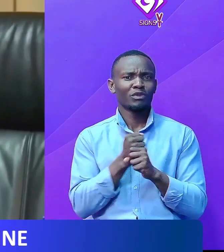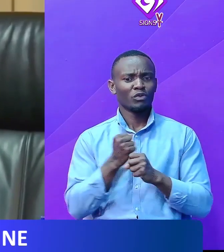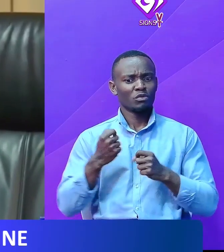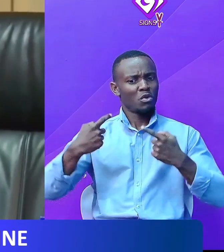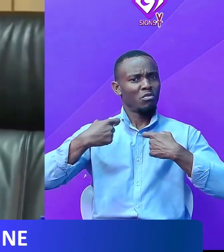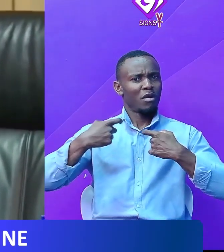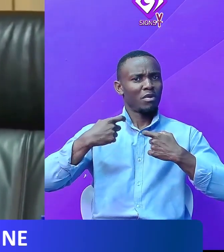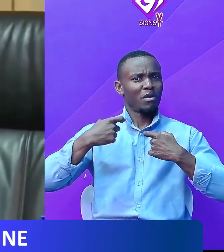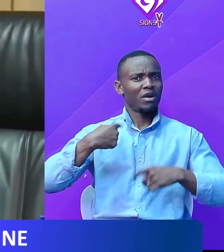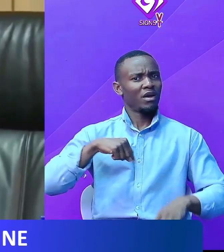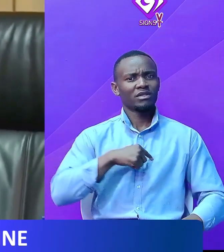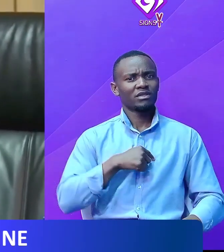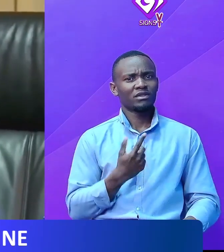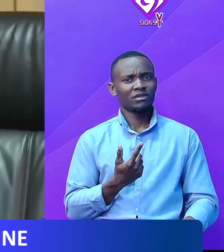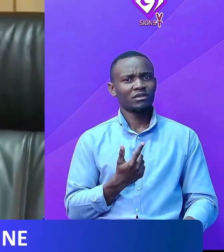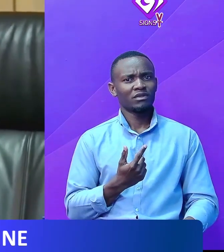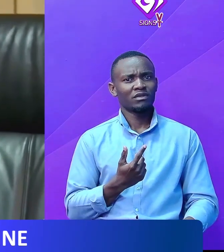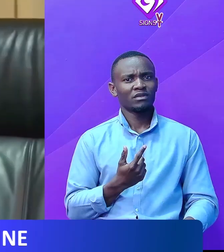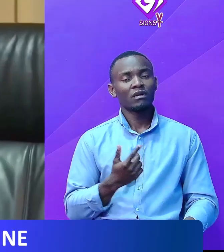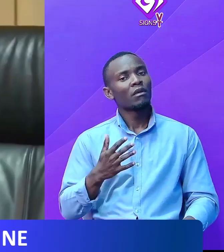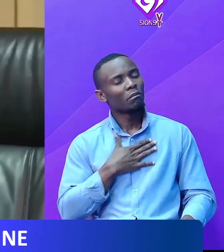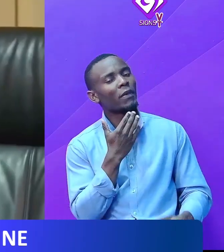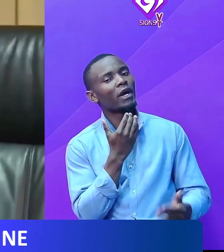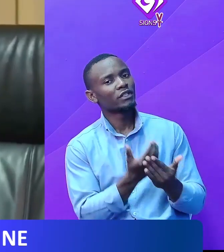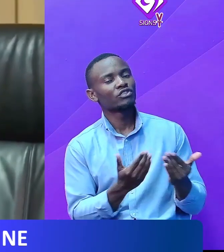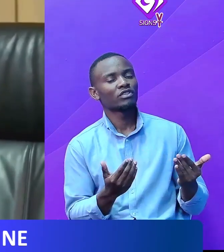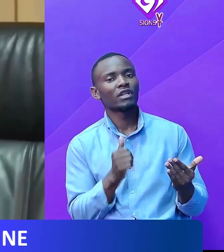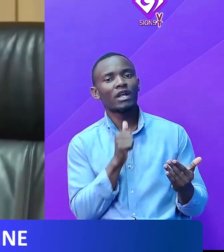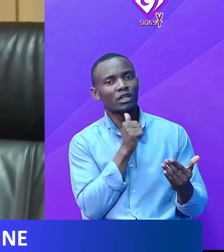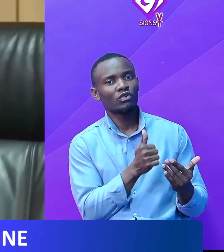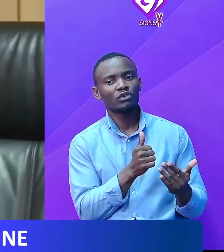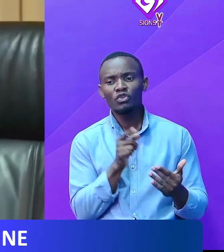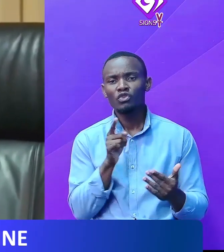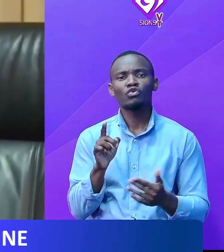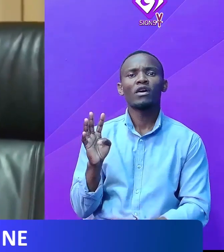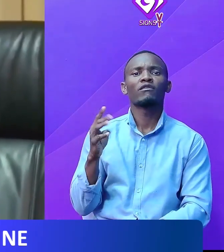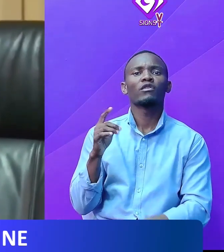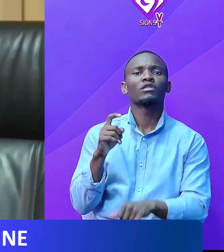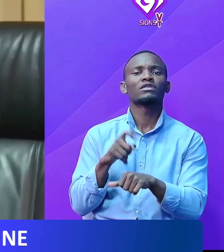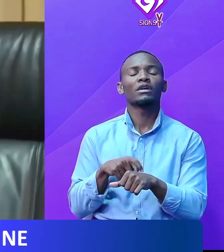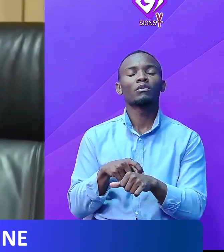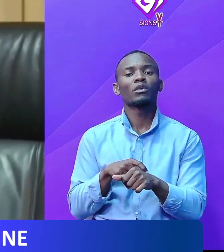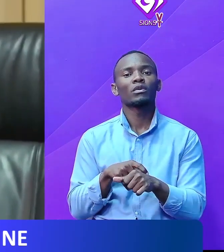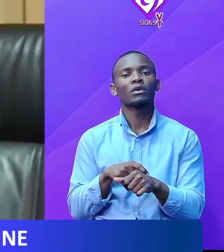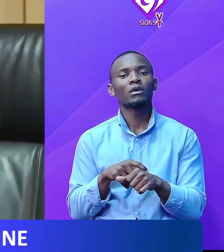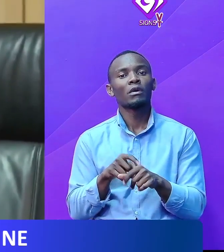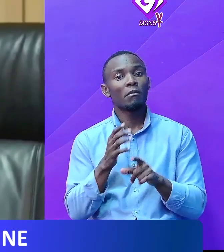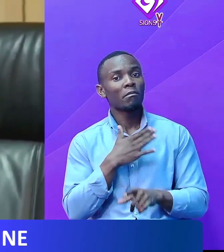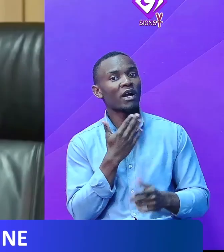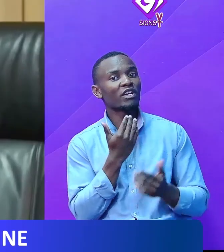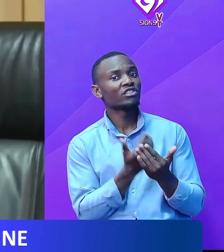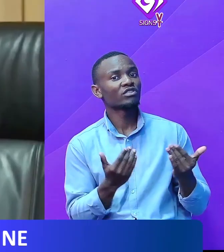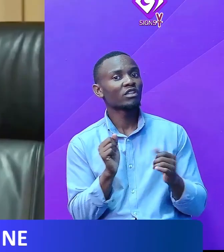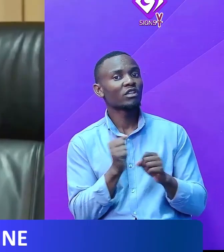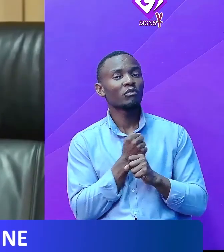are not. My kids are not. And we will not. You are a hostile witness. My kids. We will not allow you to continue